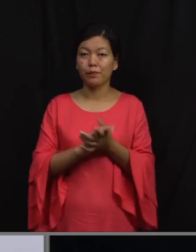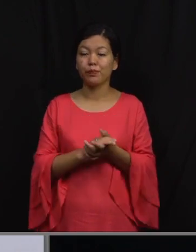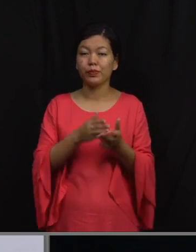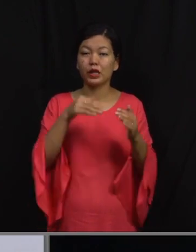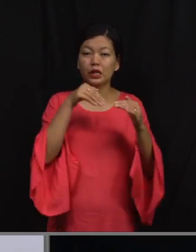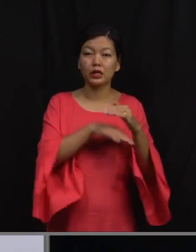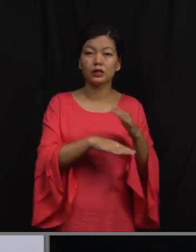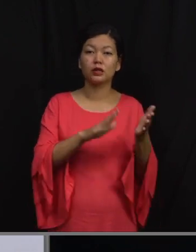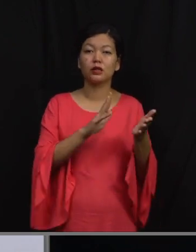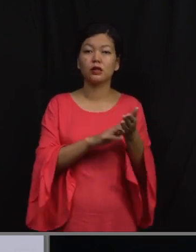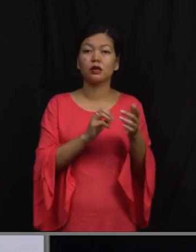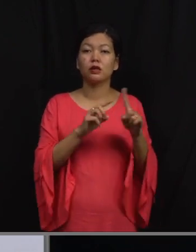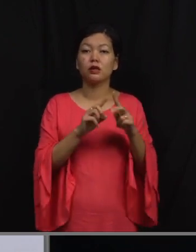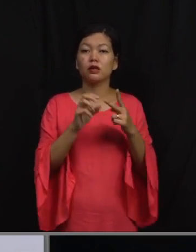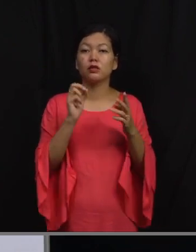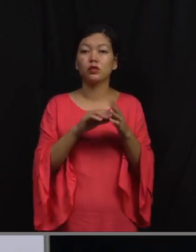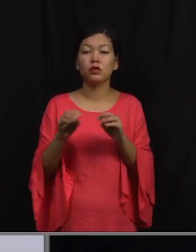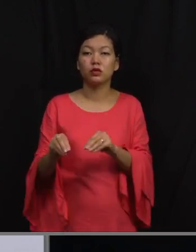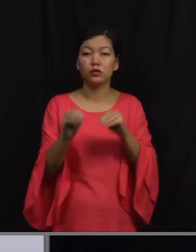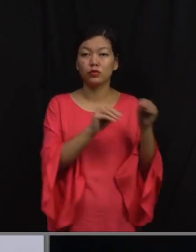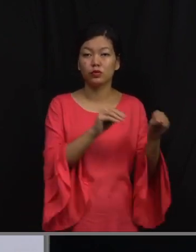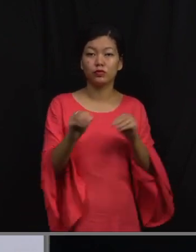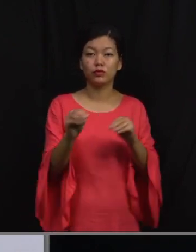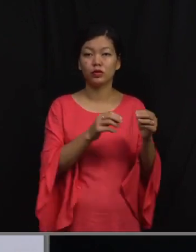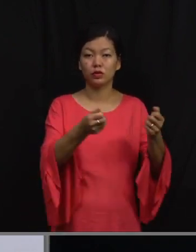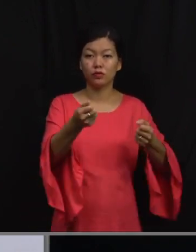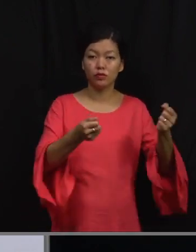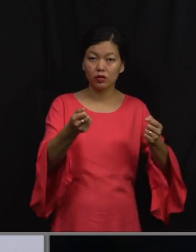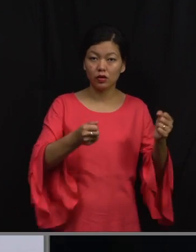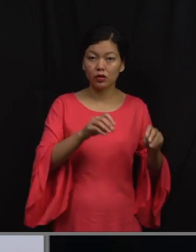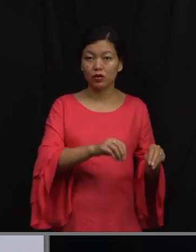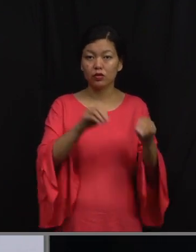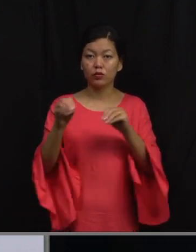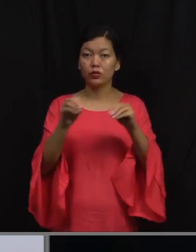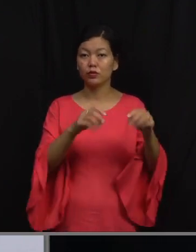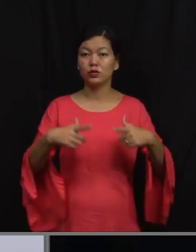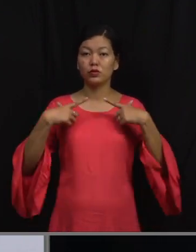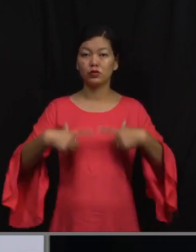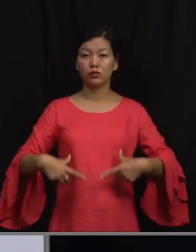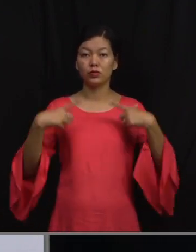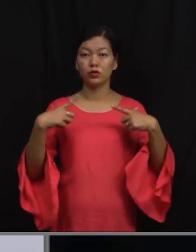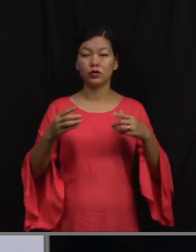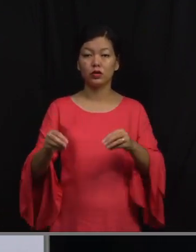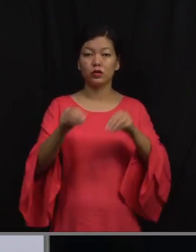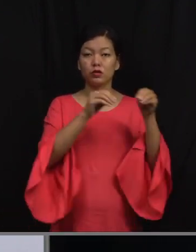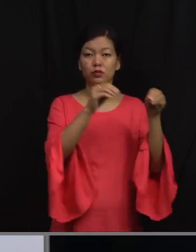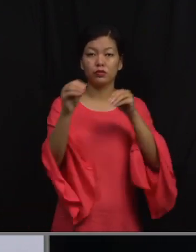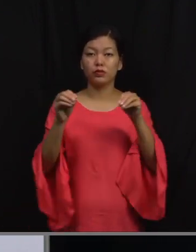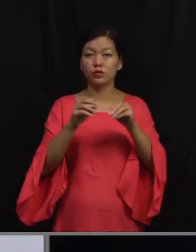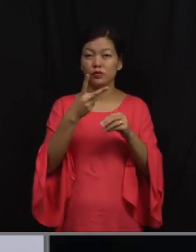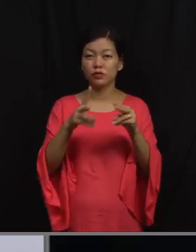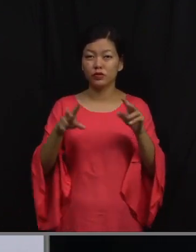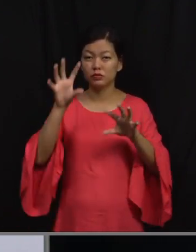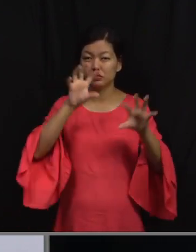car, motion of a body, means any kind of non-living things, and motion of an animal, right? Animal, so many things.